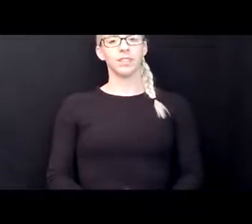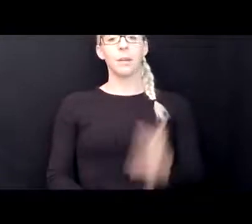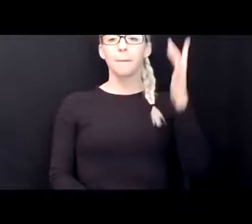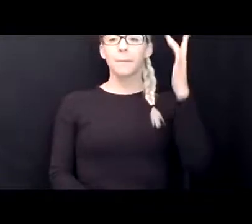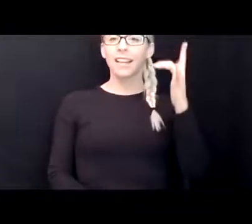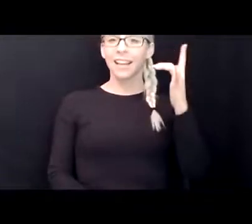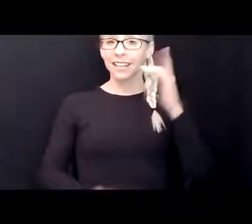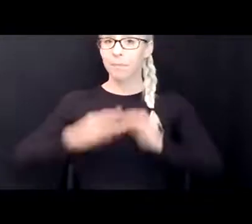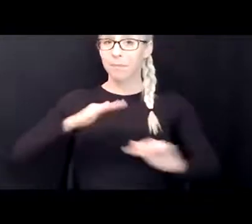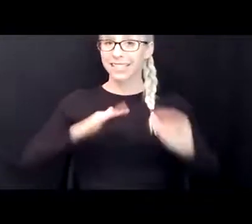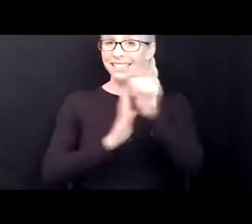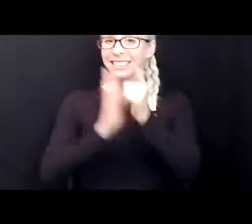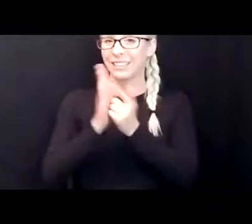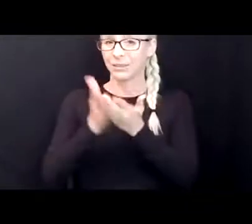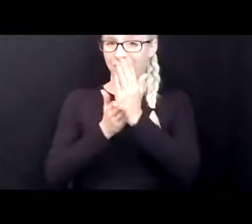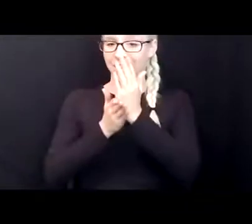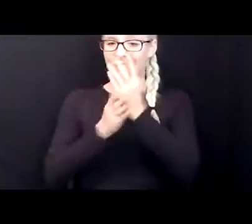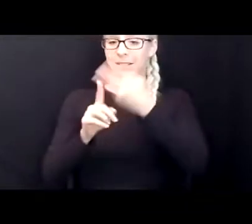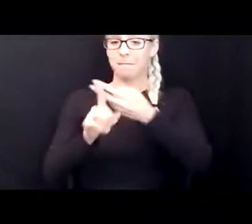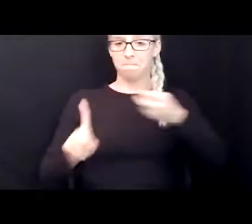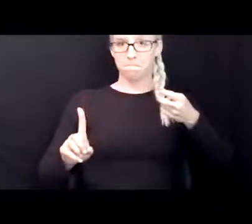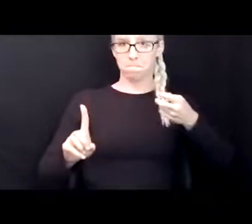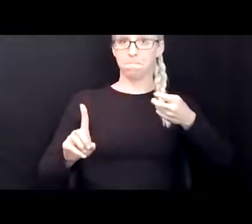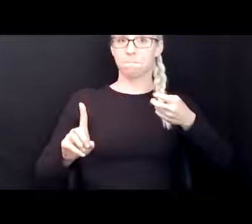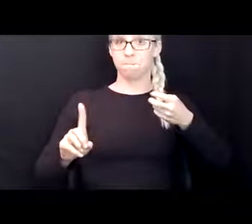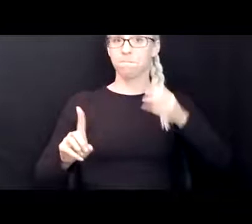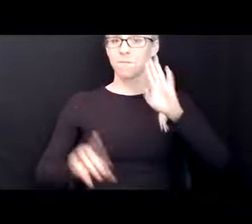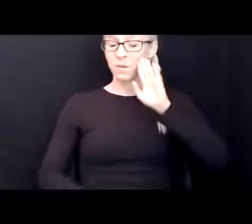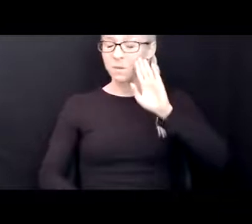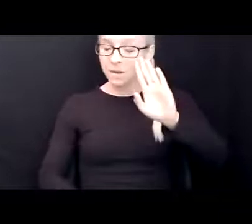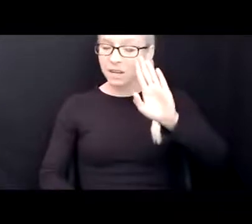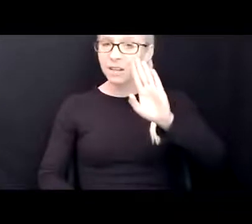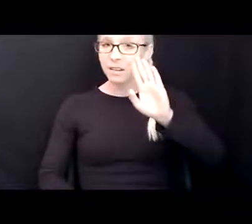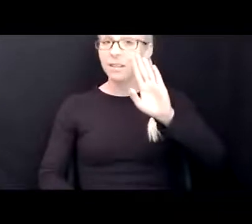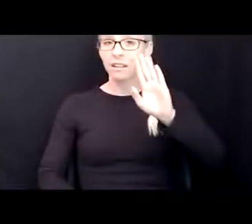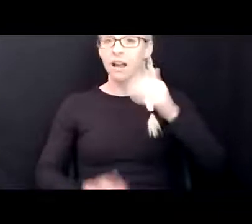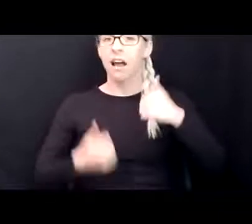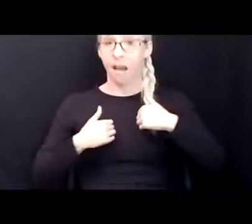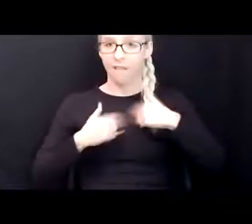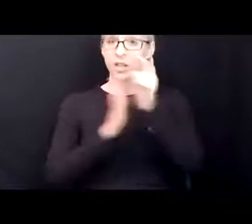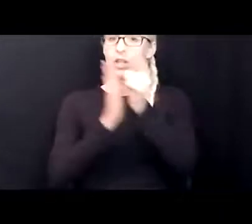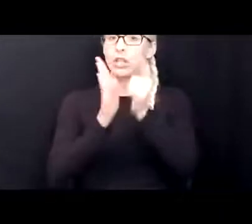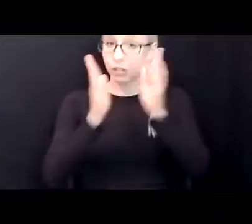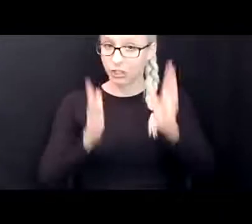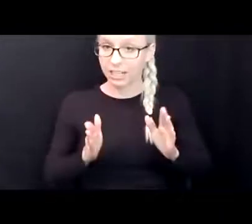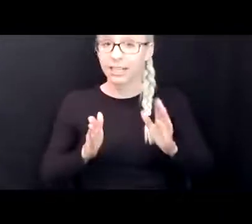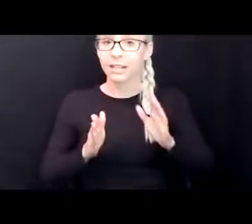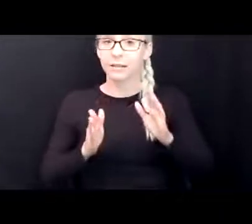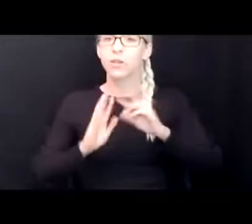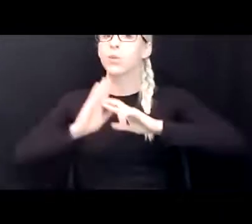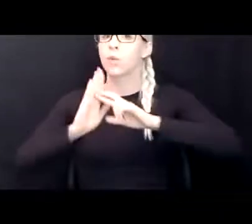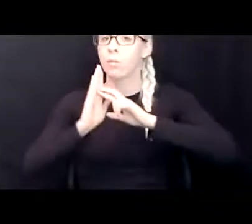someone's basic legal rights, the court will appoint an attorney to represent the individual through